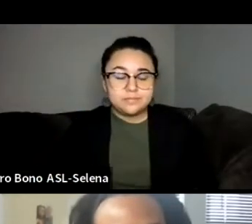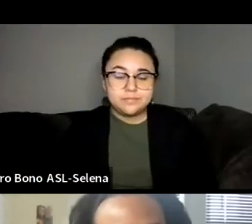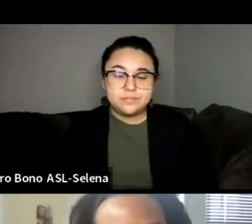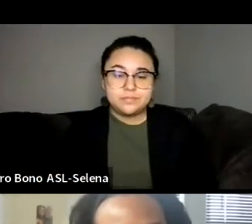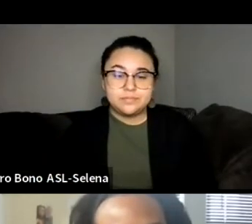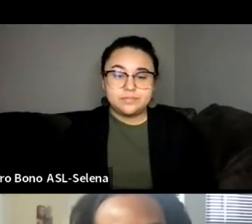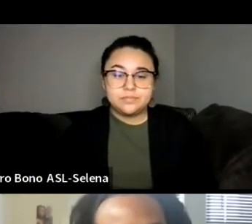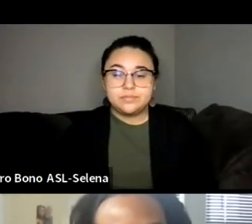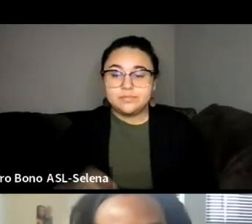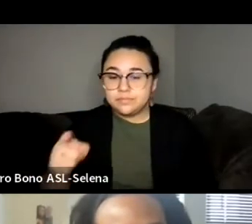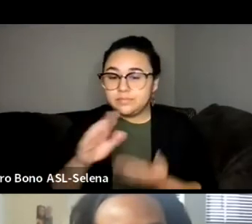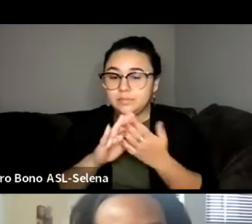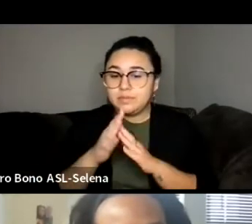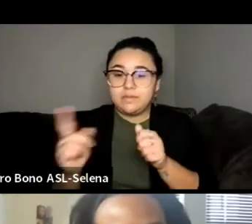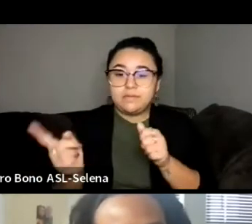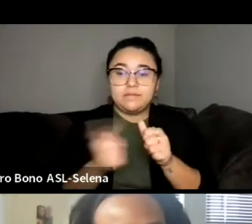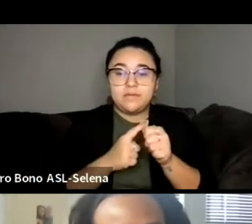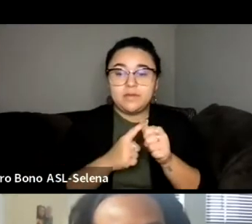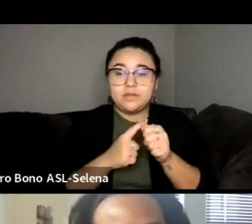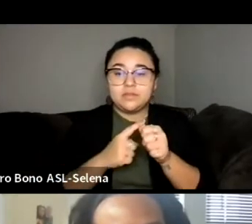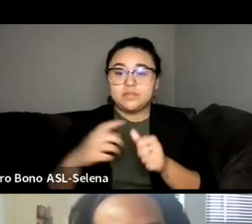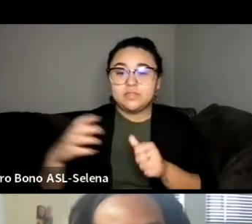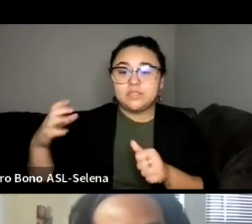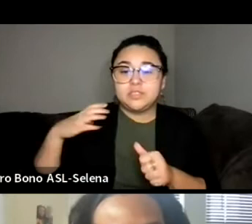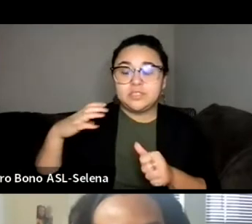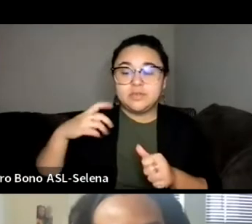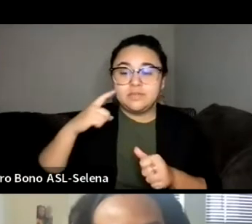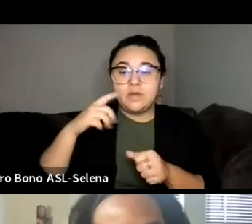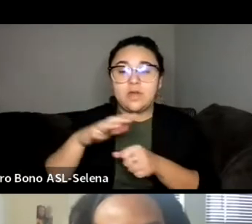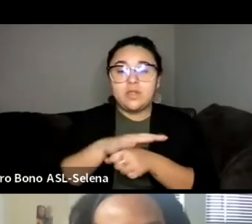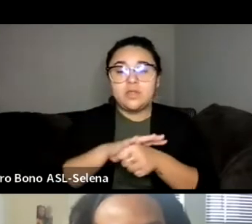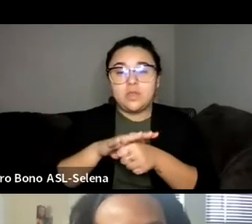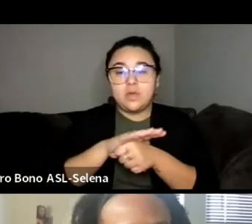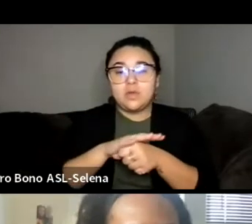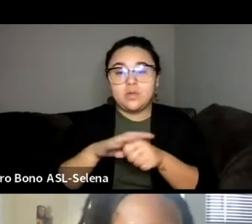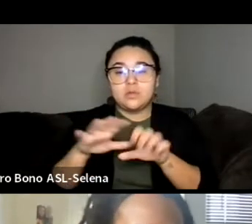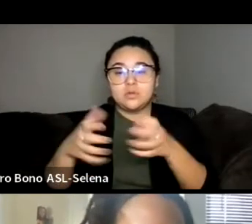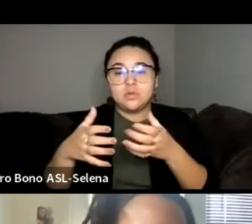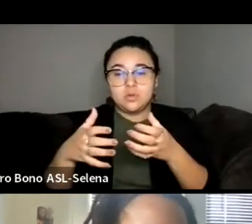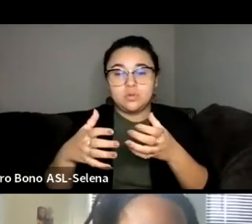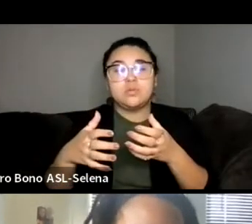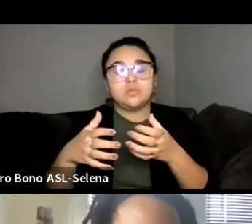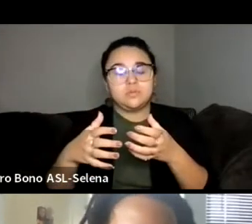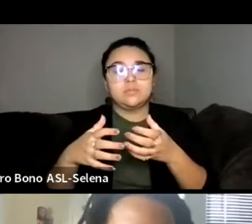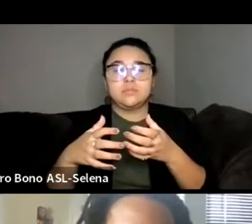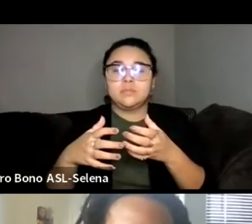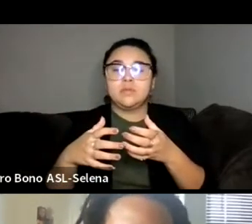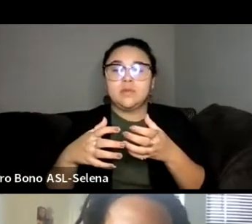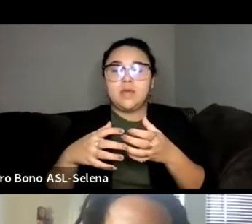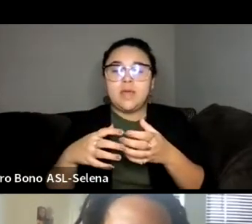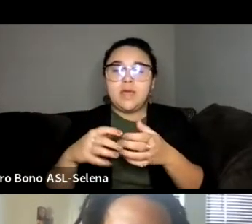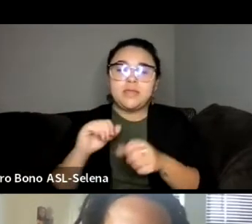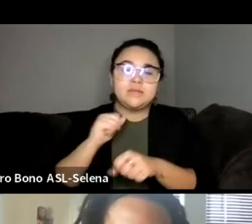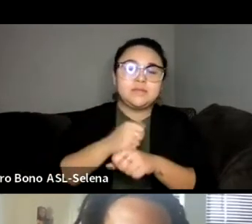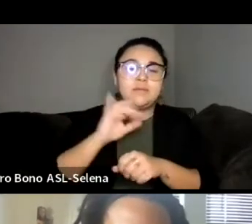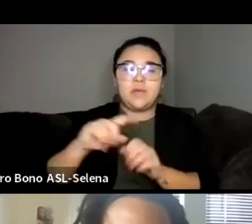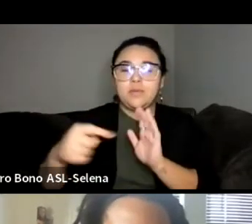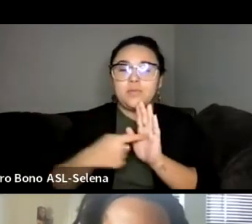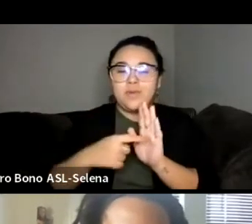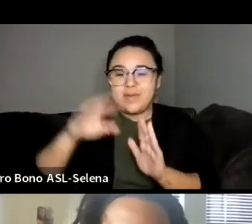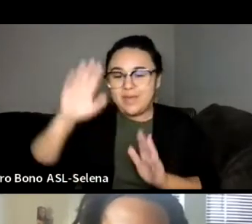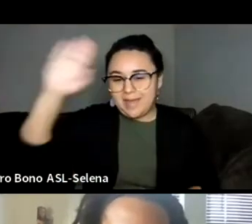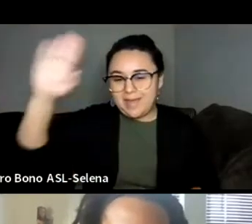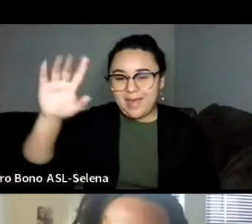And she also became the first ever chief rep for a local chapter and defined the role for PAAL. Hi, Lanish,